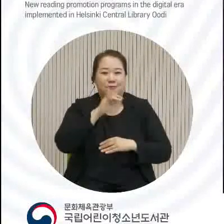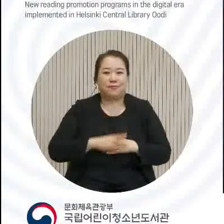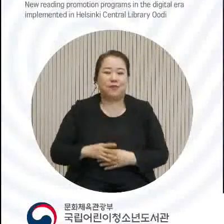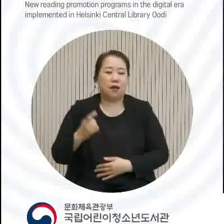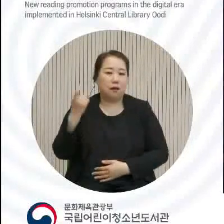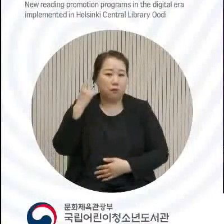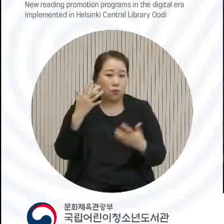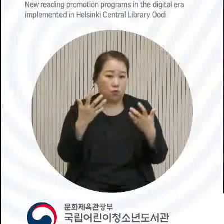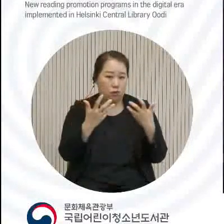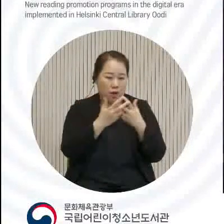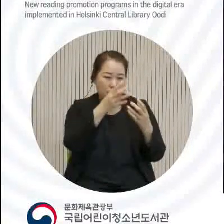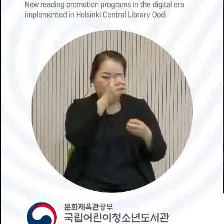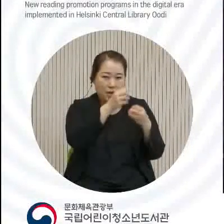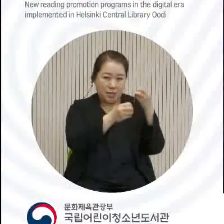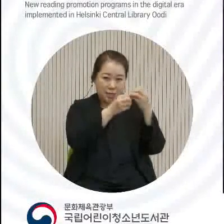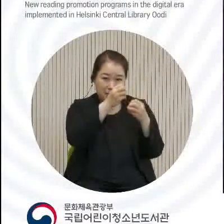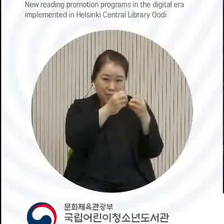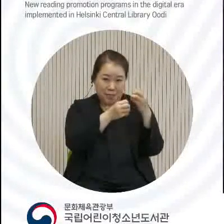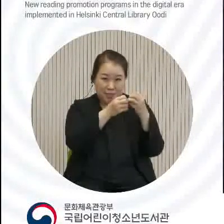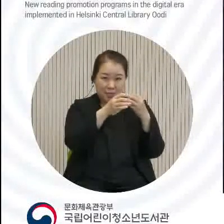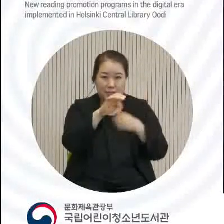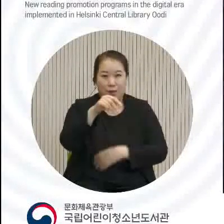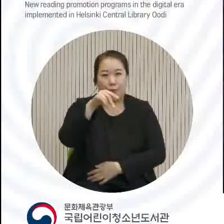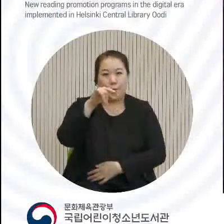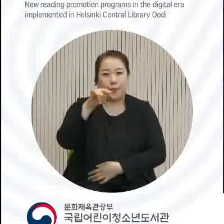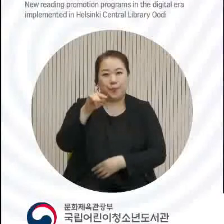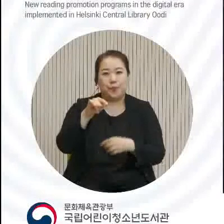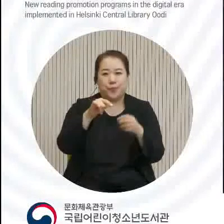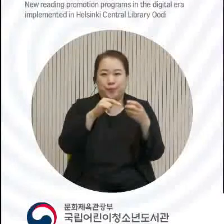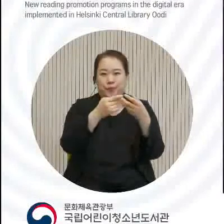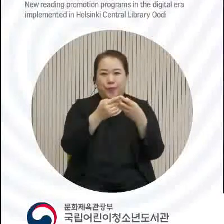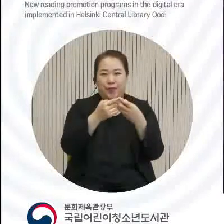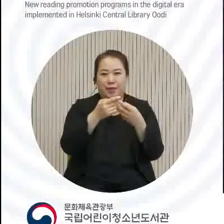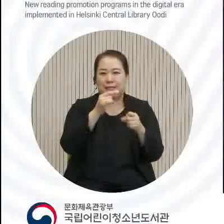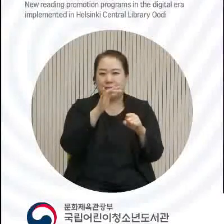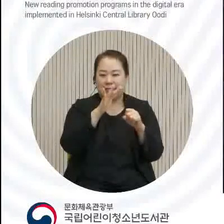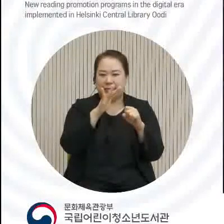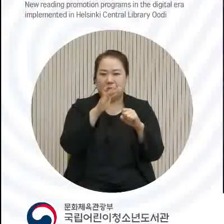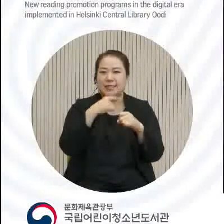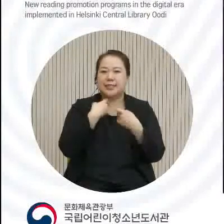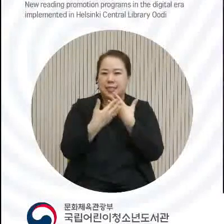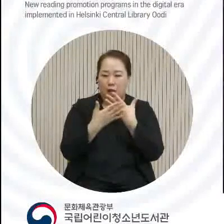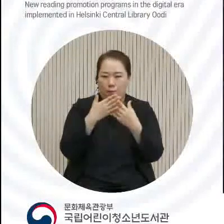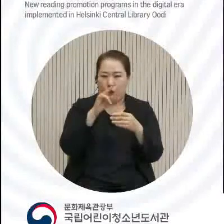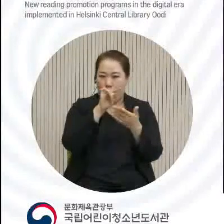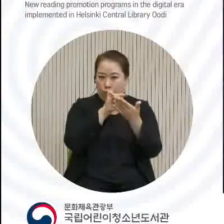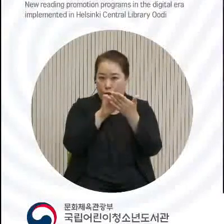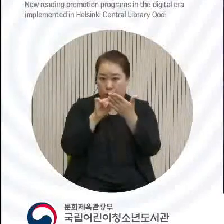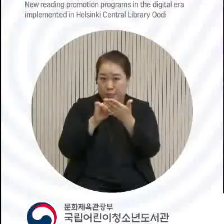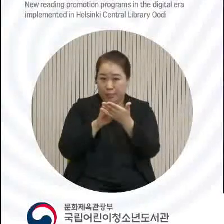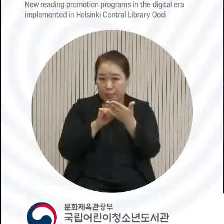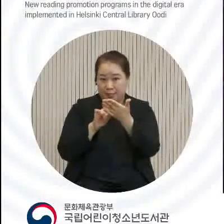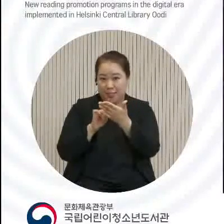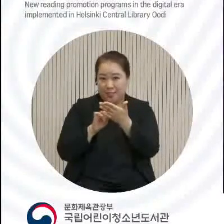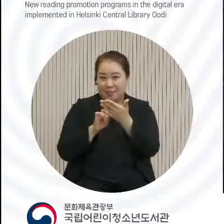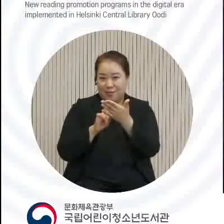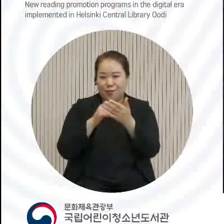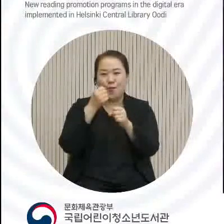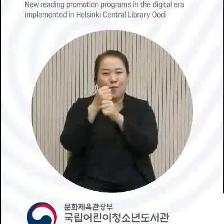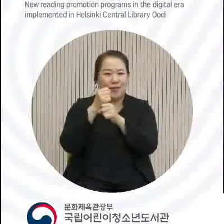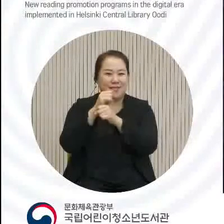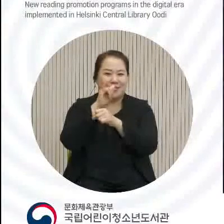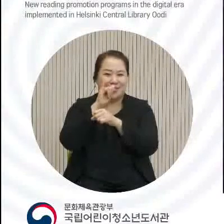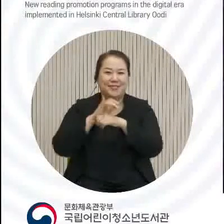new immersive and interactive touch wall, created by a company called Oi Oi. We project